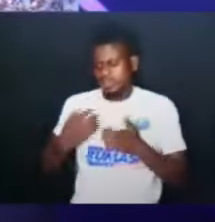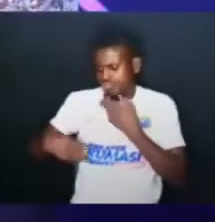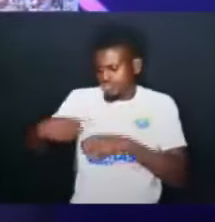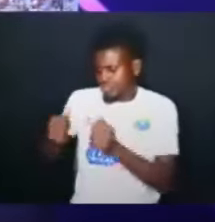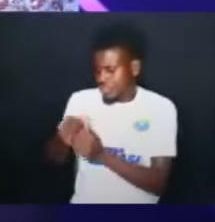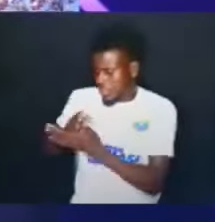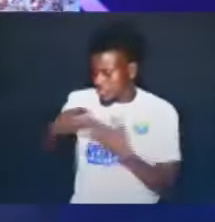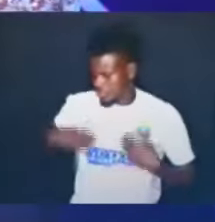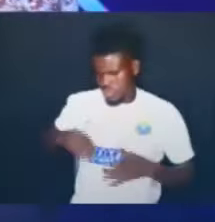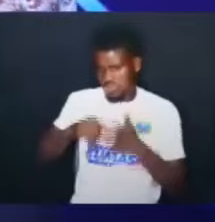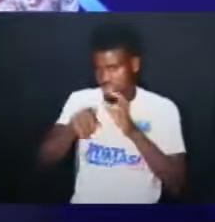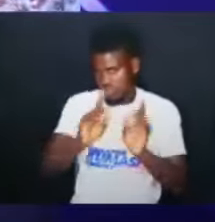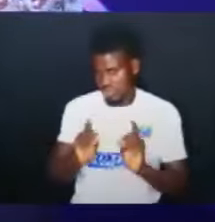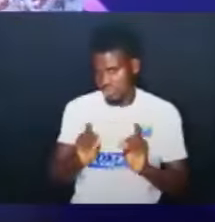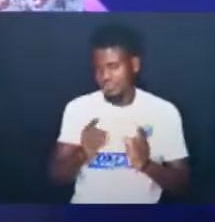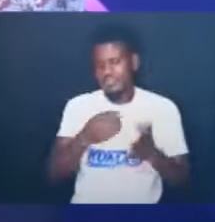chapter